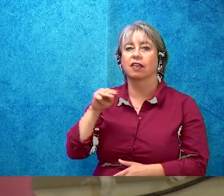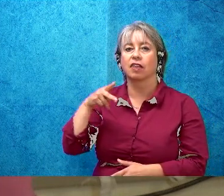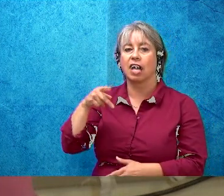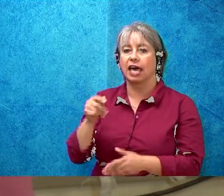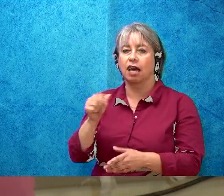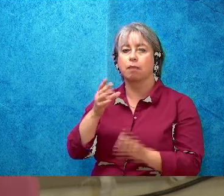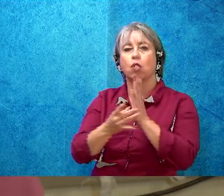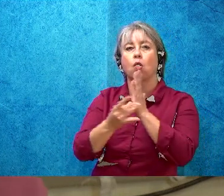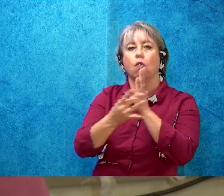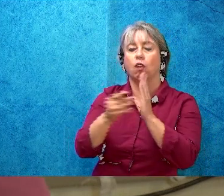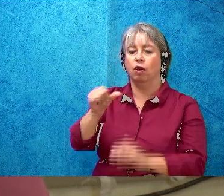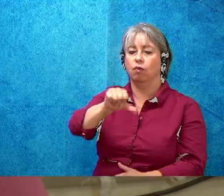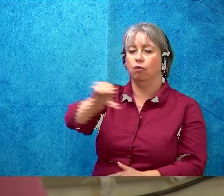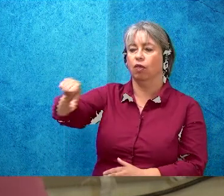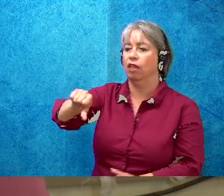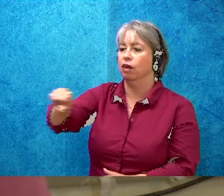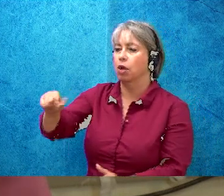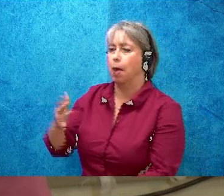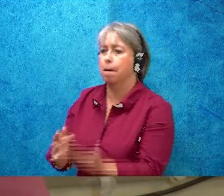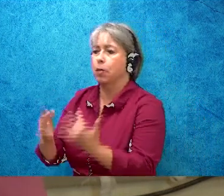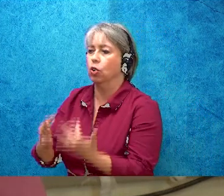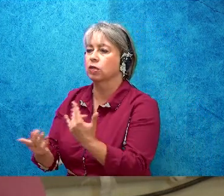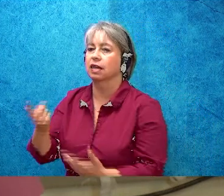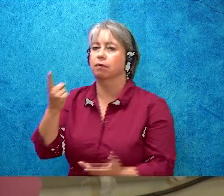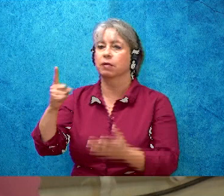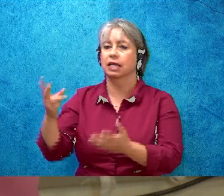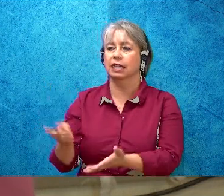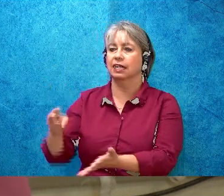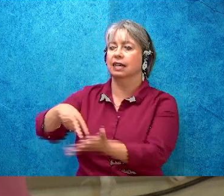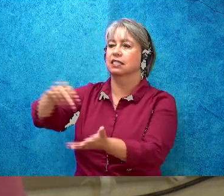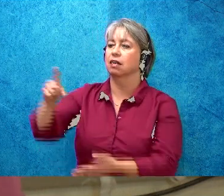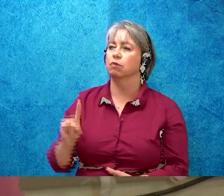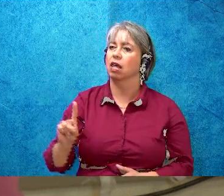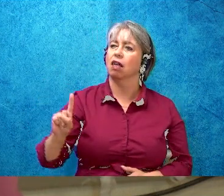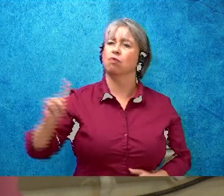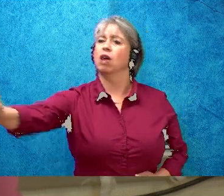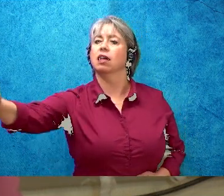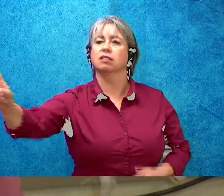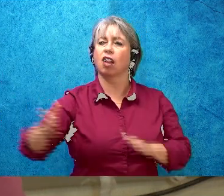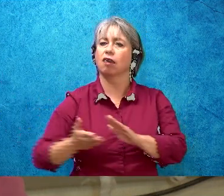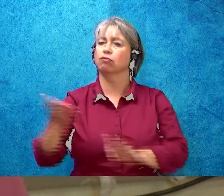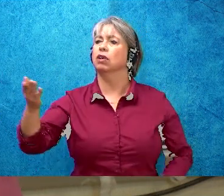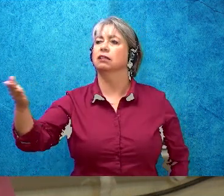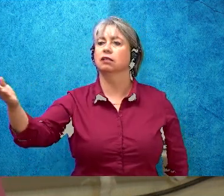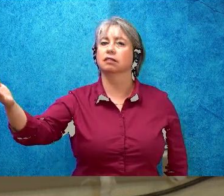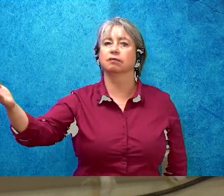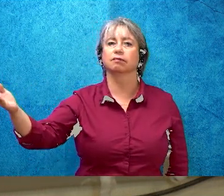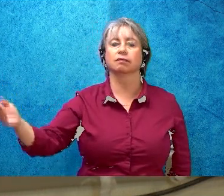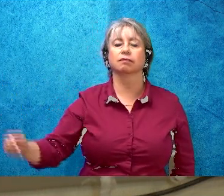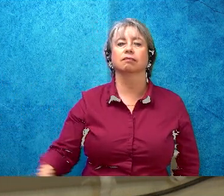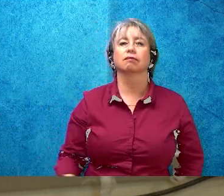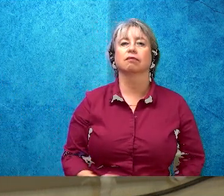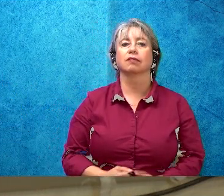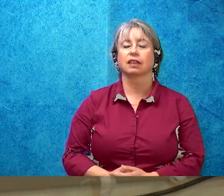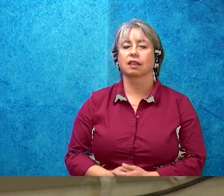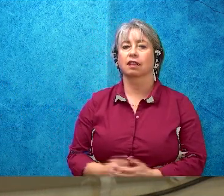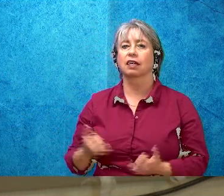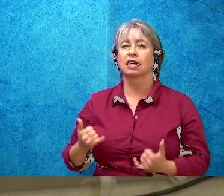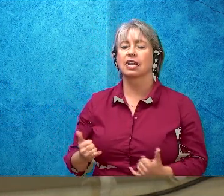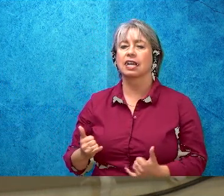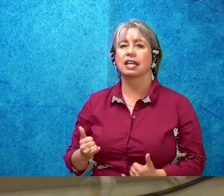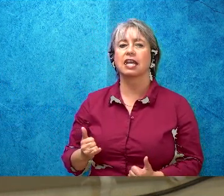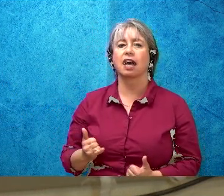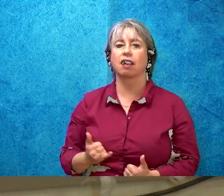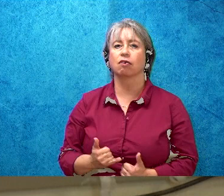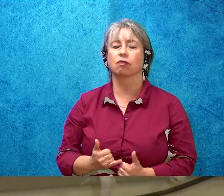okay? He gets up, he runs off full speed, doesn't say anything. So now Psyche's left